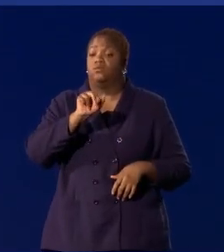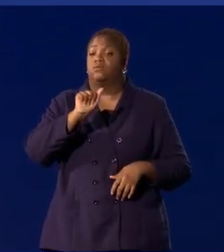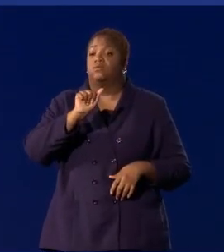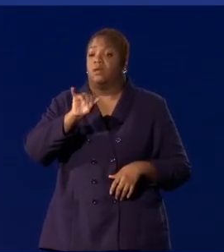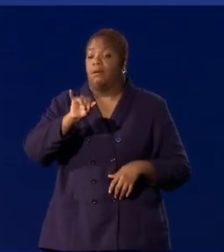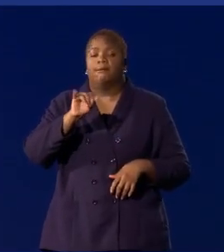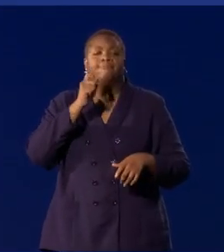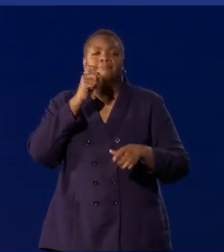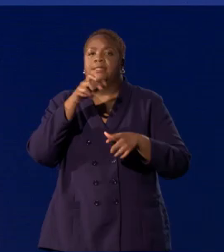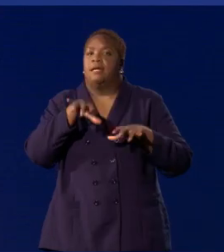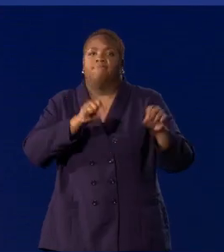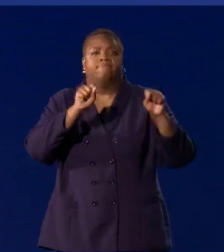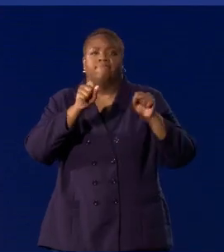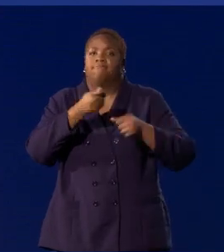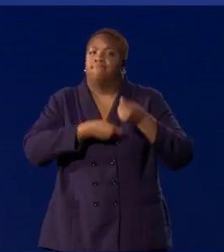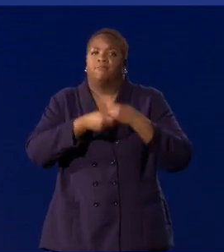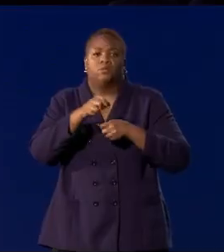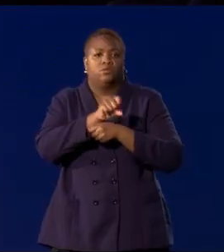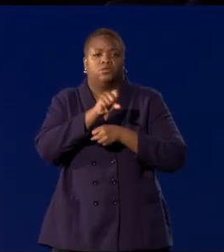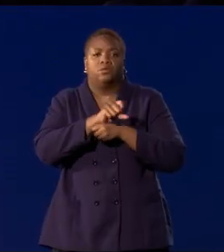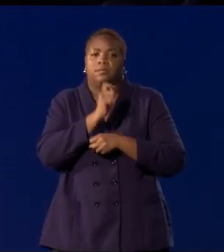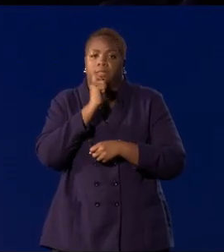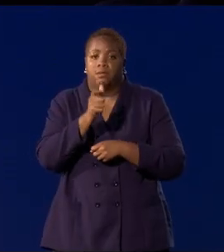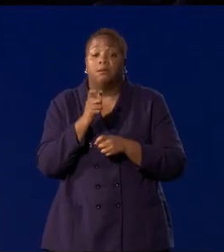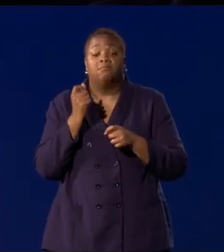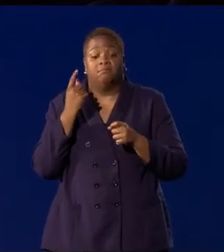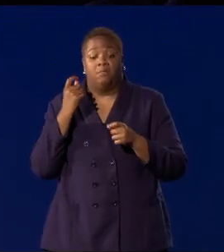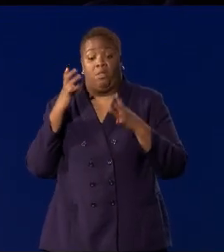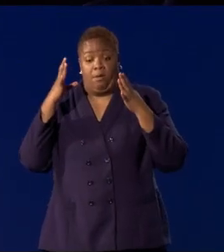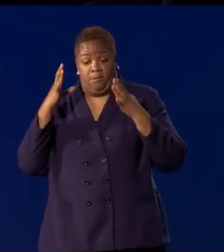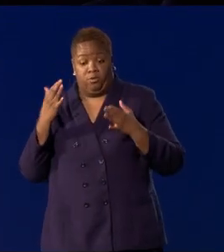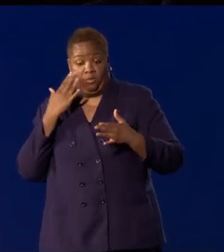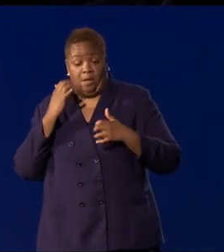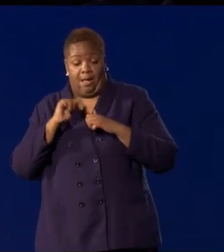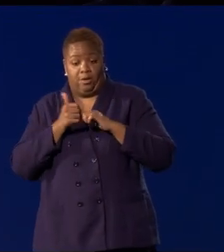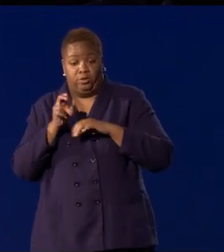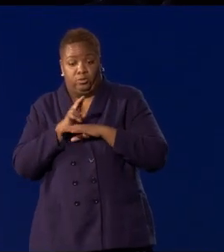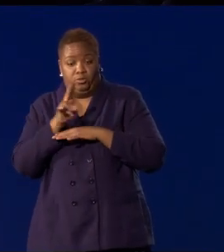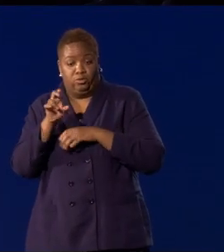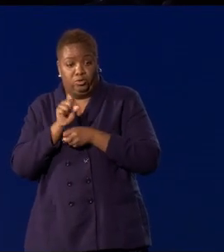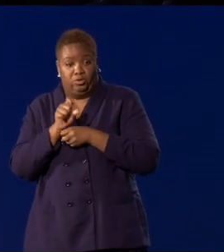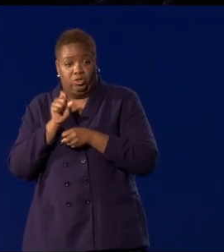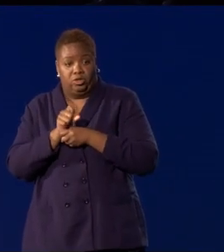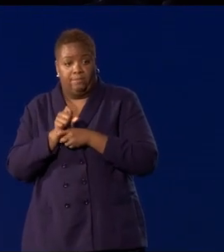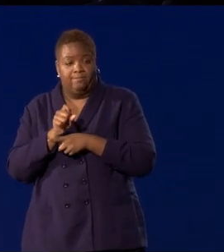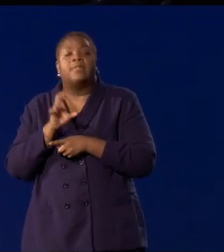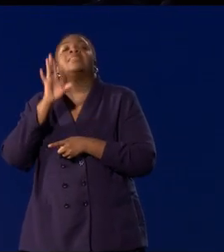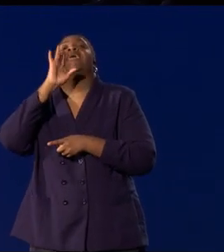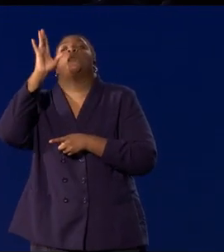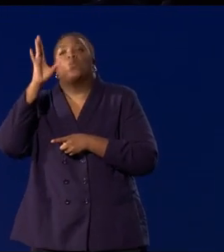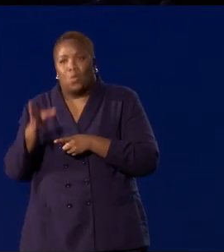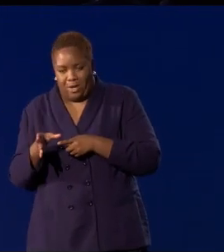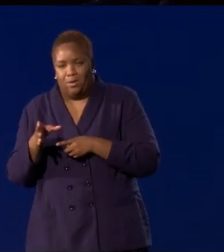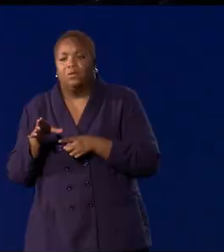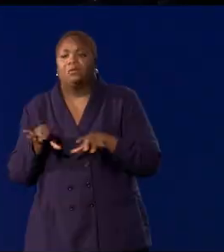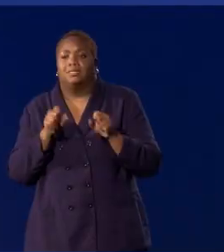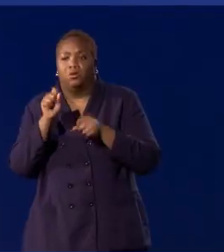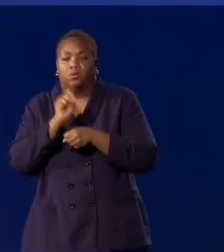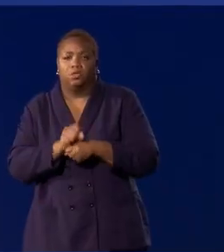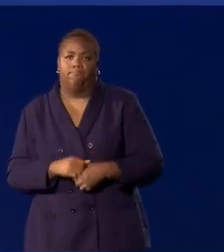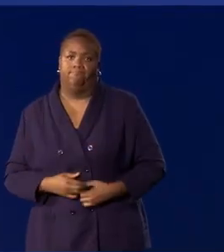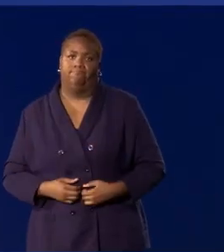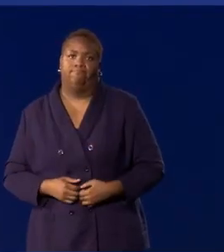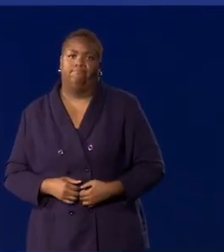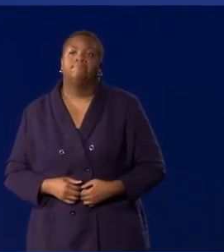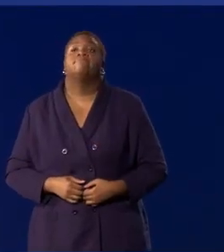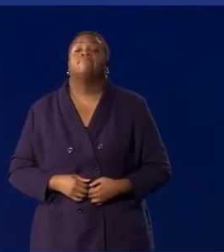not take your job. However, the person that knows how to use these tools definitely will take your job.